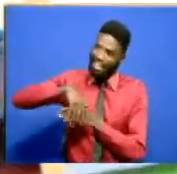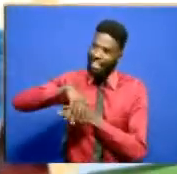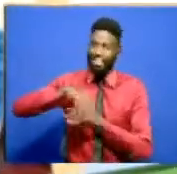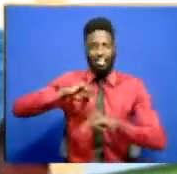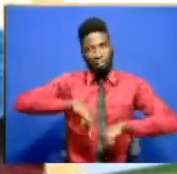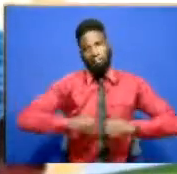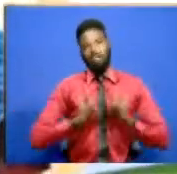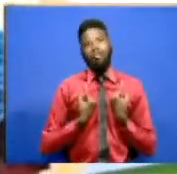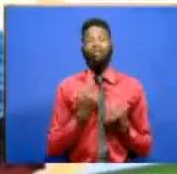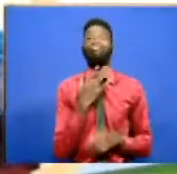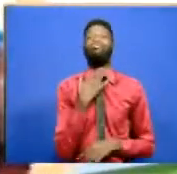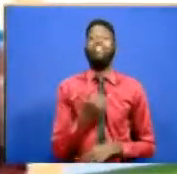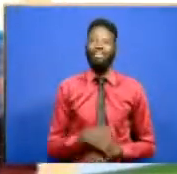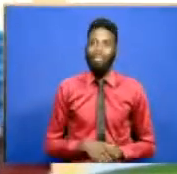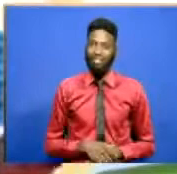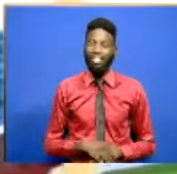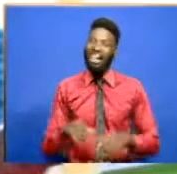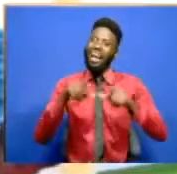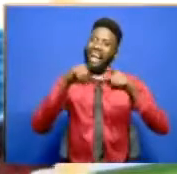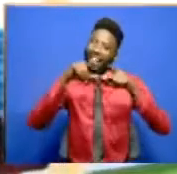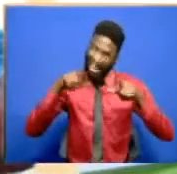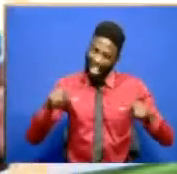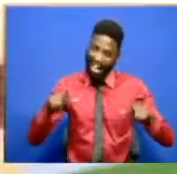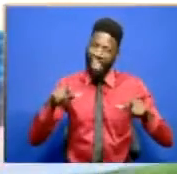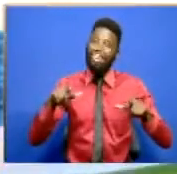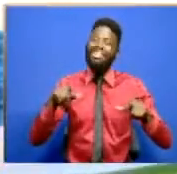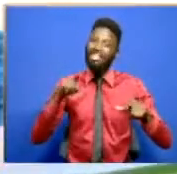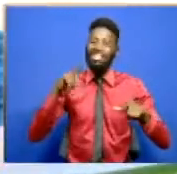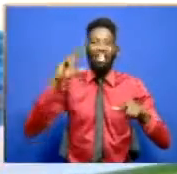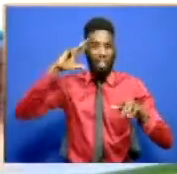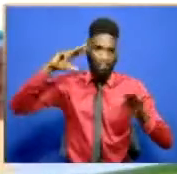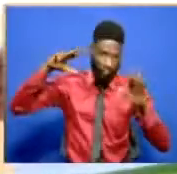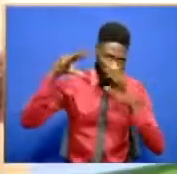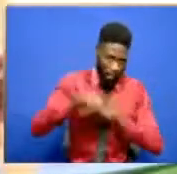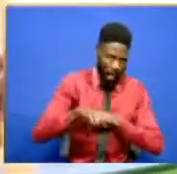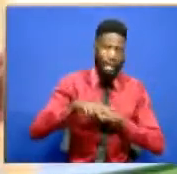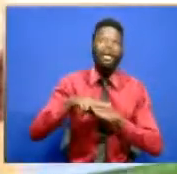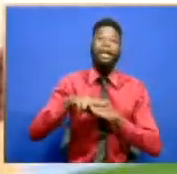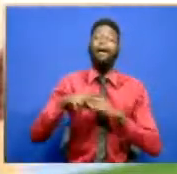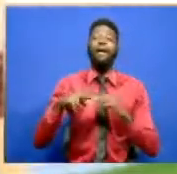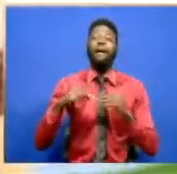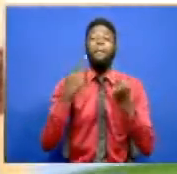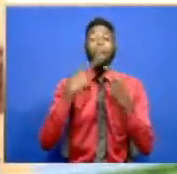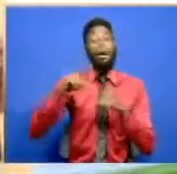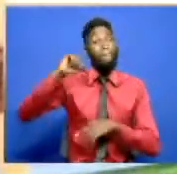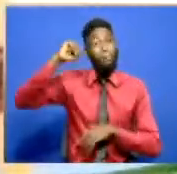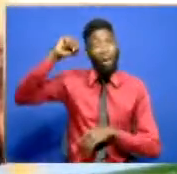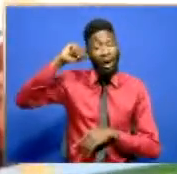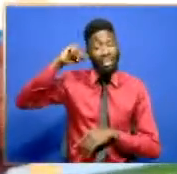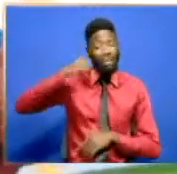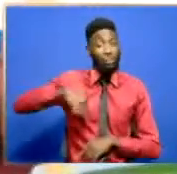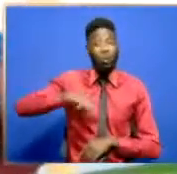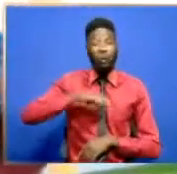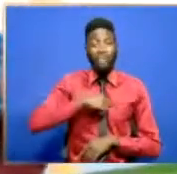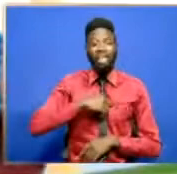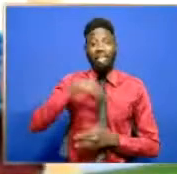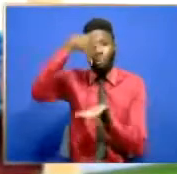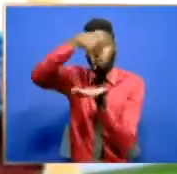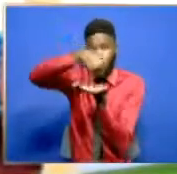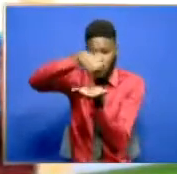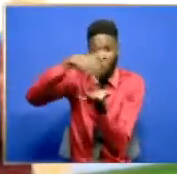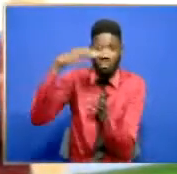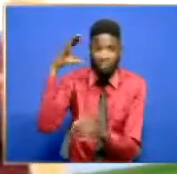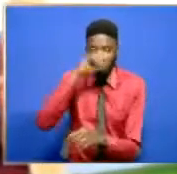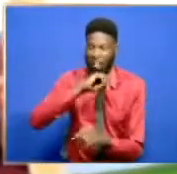Usikote wa ardhi, huwa tumeletewa. Lakini usikote wa siasa hapa pwani, tumejiletea wenyewe